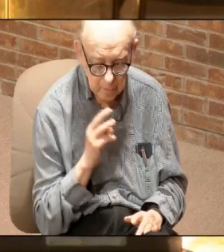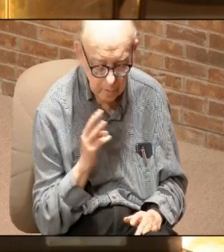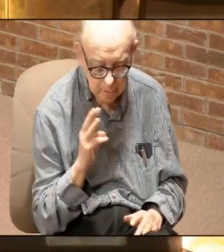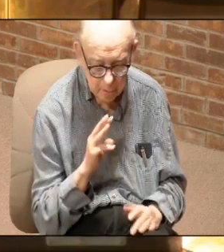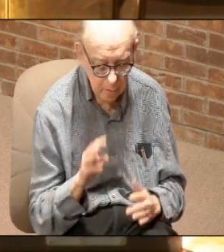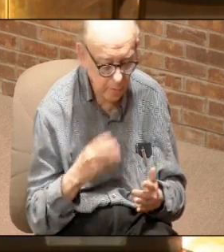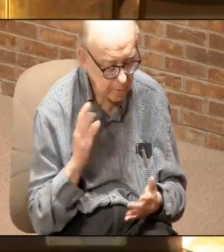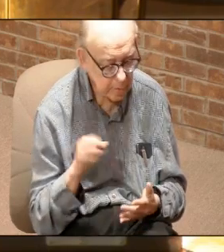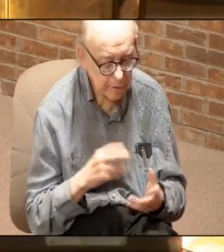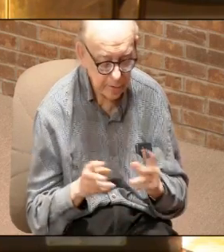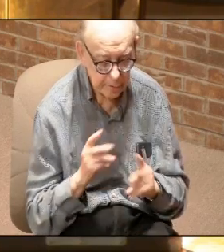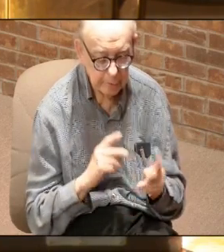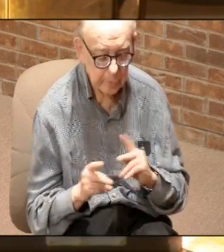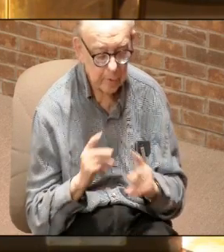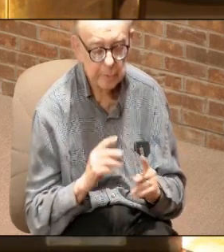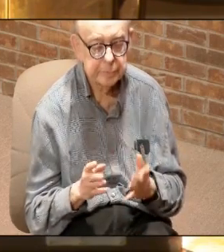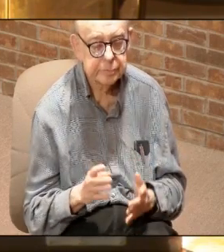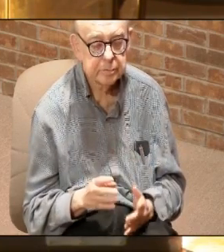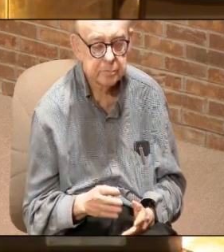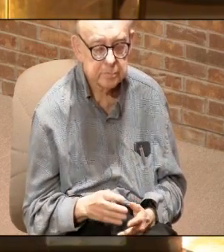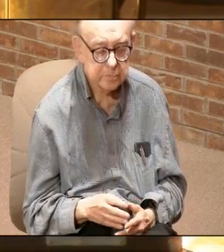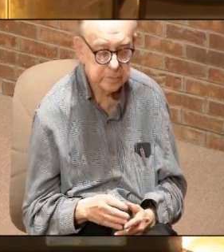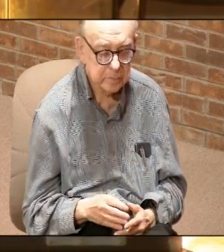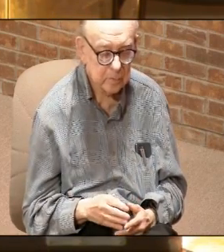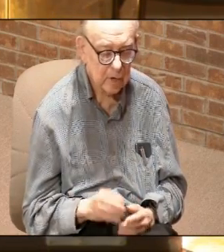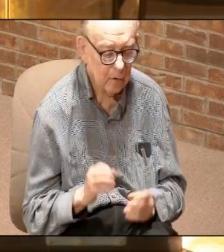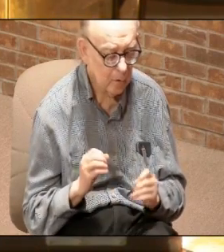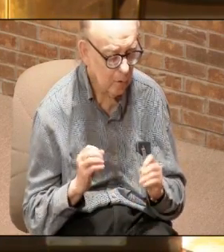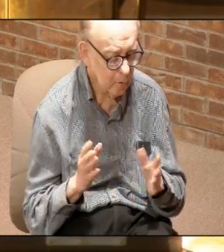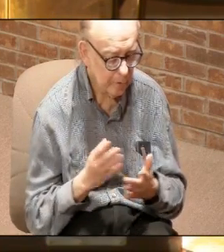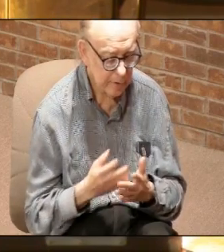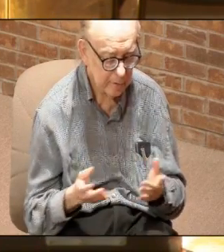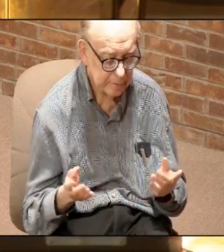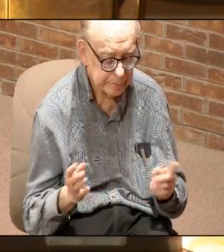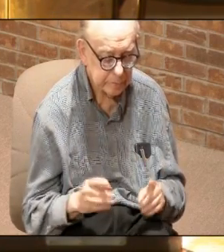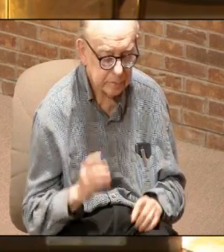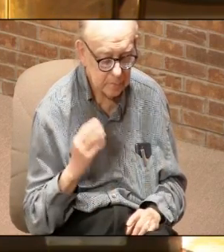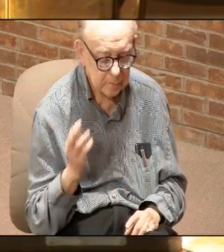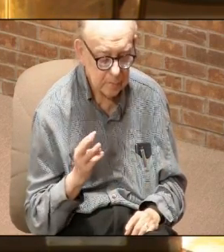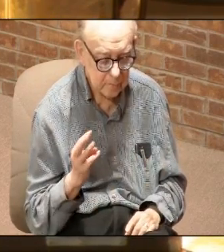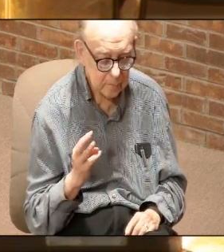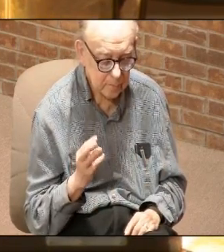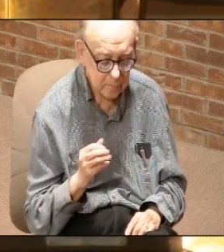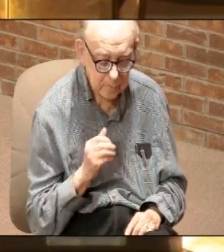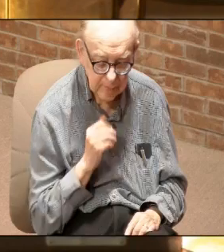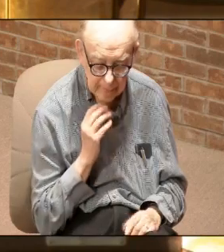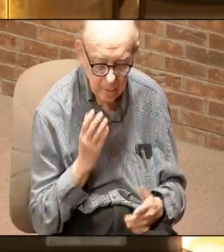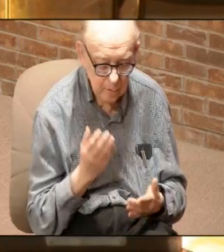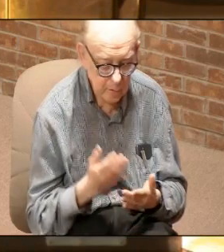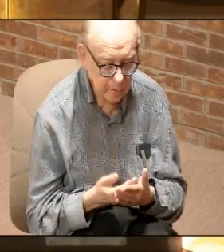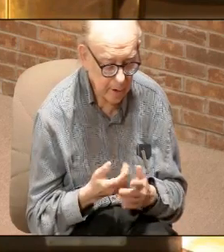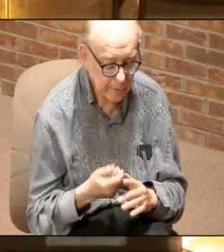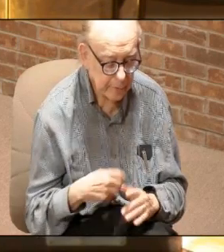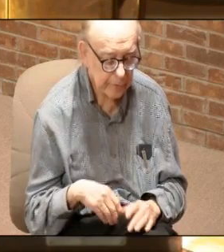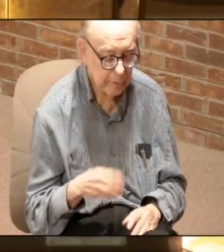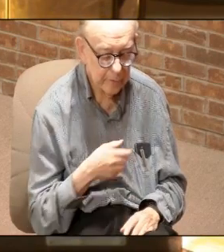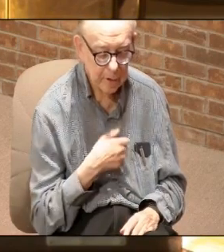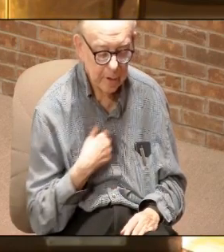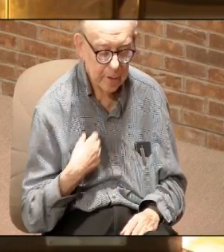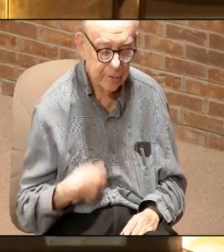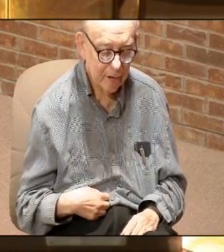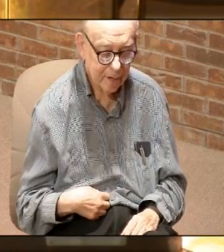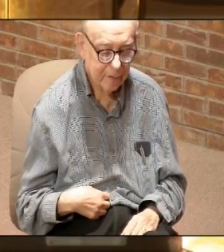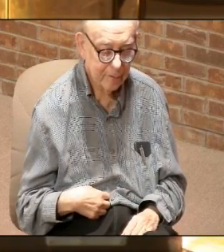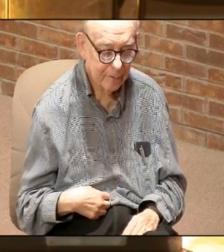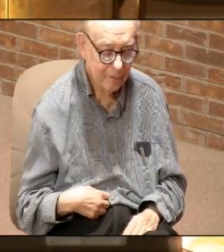the crazy people and all the chaotic stuff. I just have to worry about, is it going to get here from China